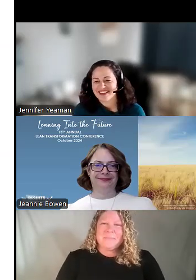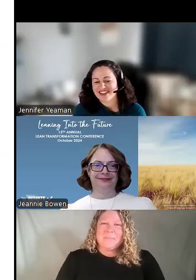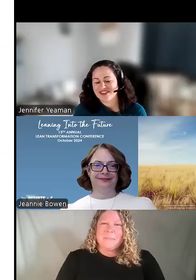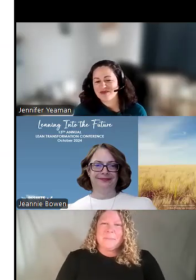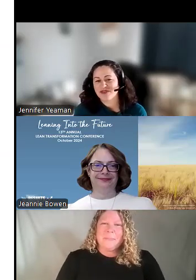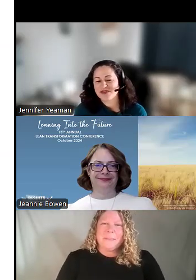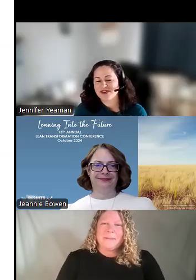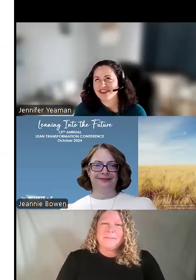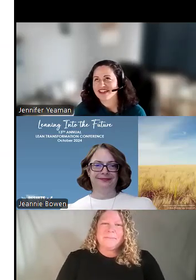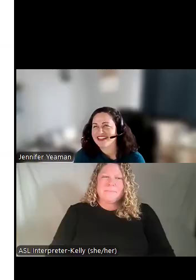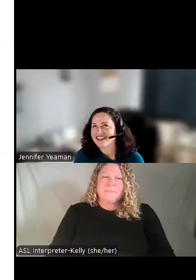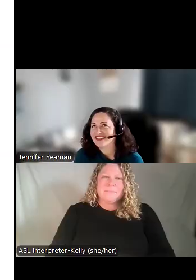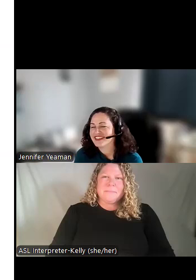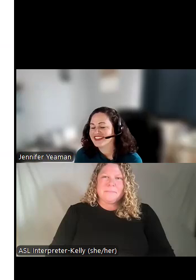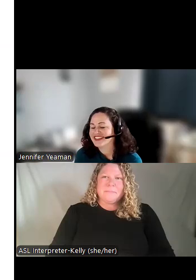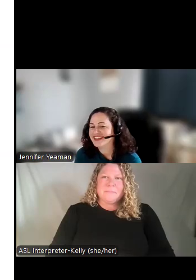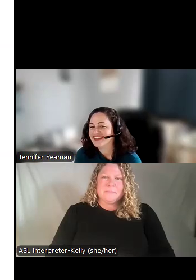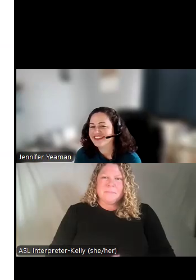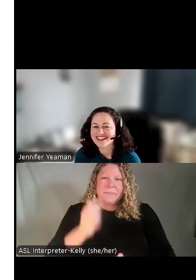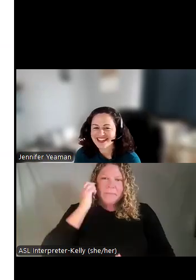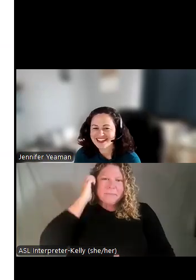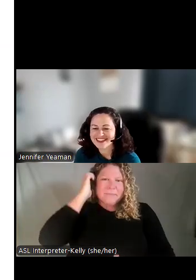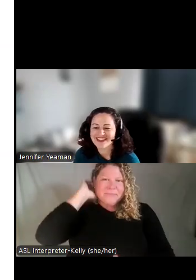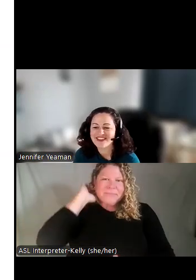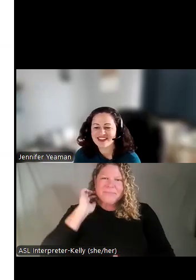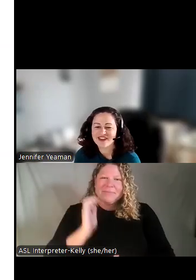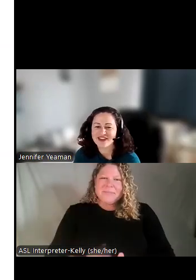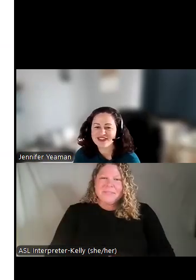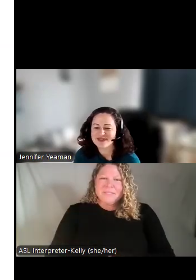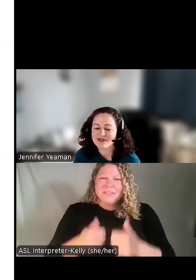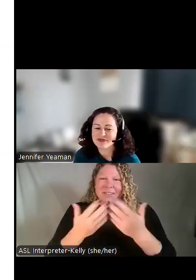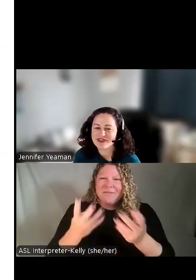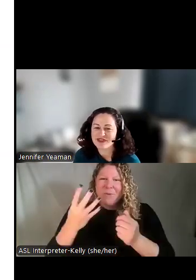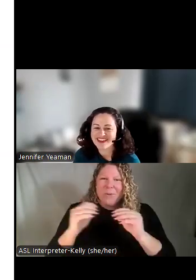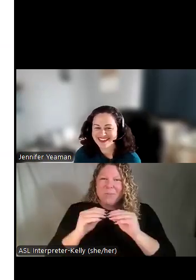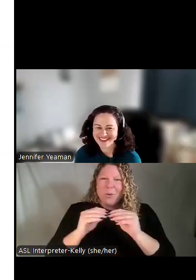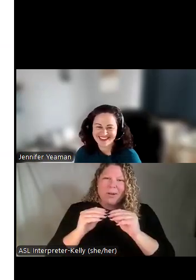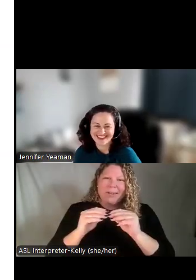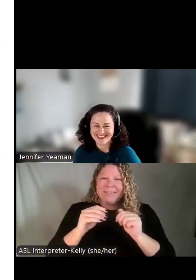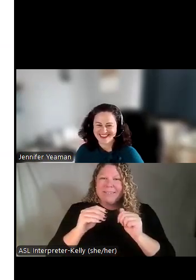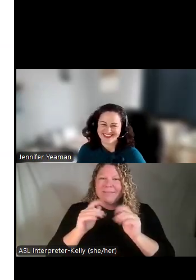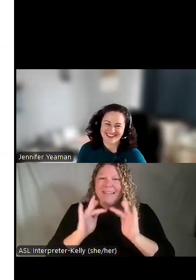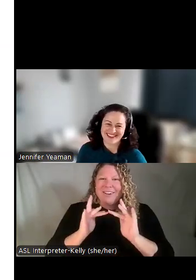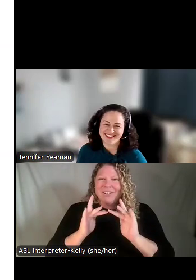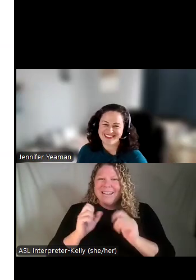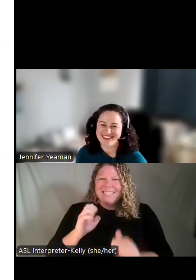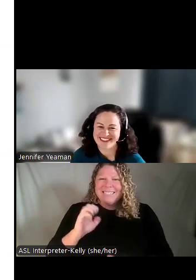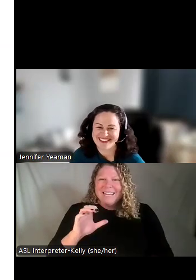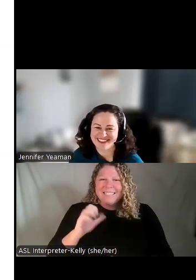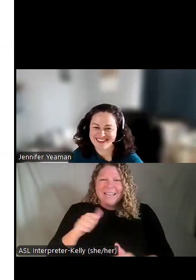All right, and I'll give 4 more internet seconds, see if there's any more questions before moving forward.